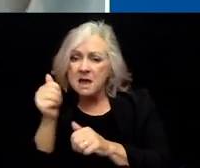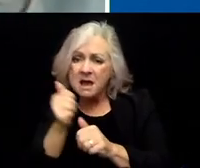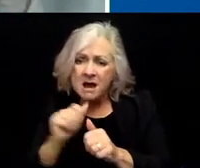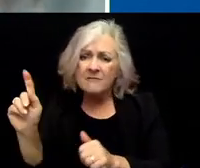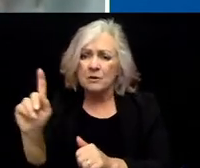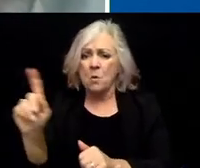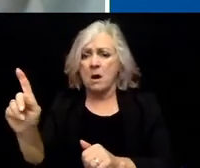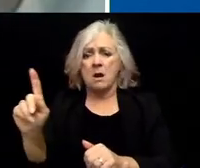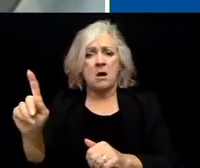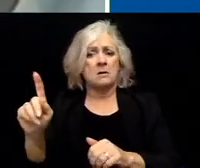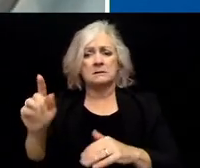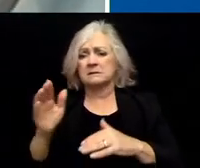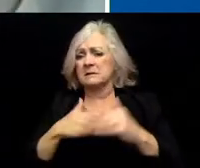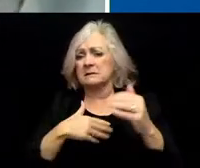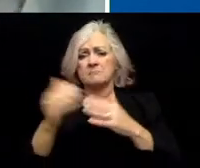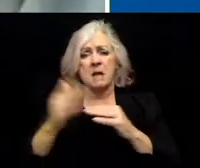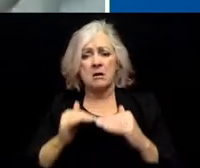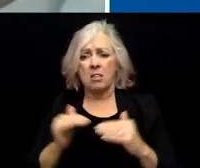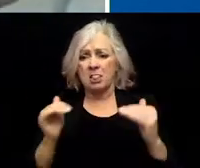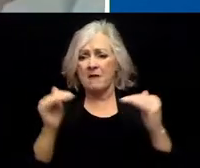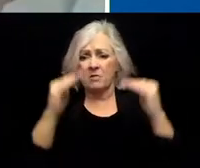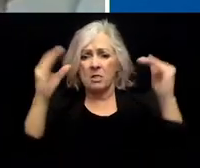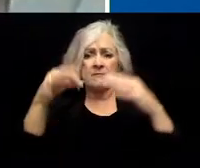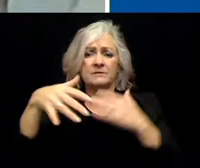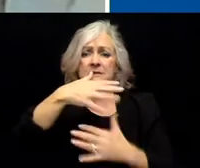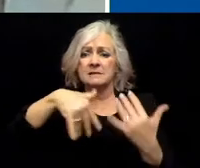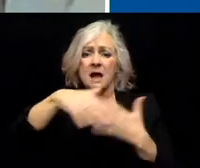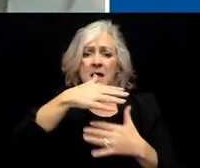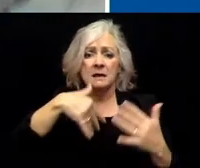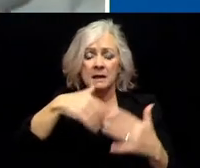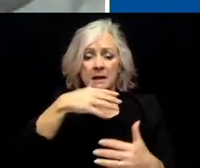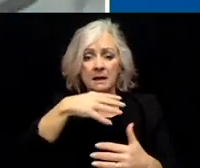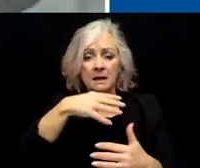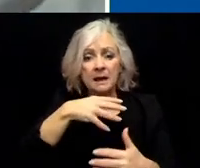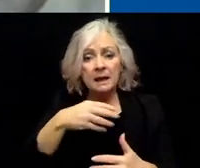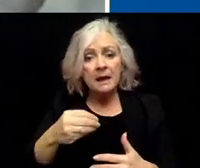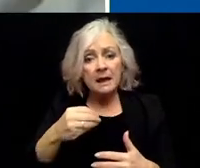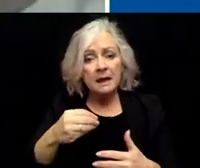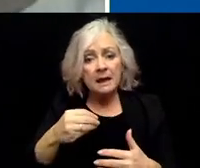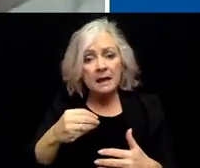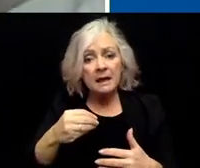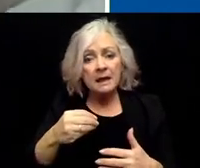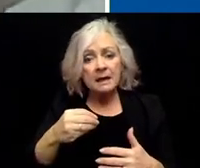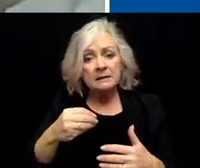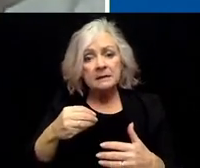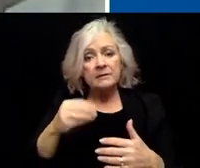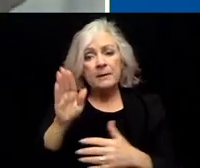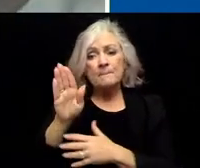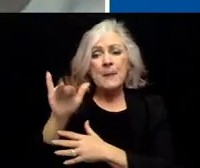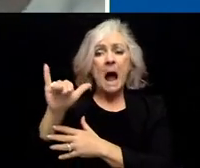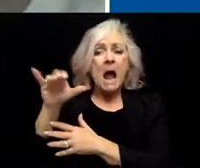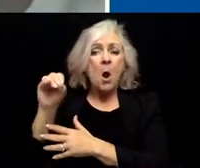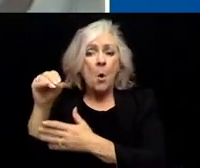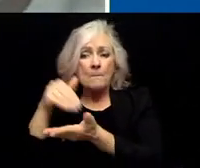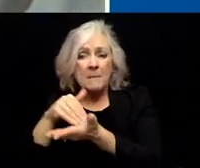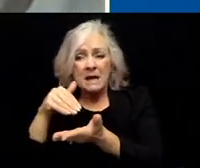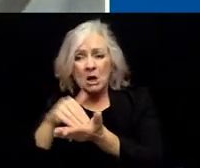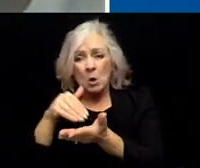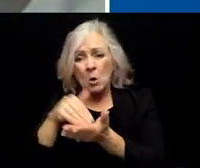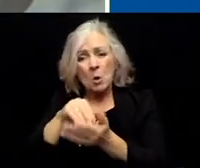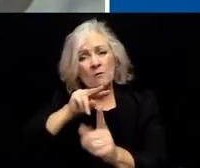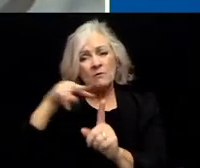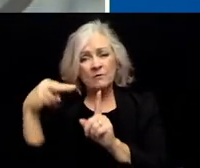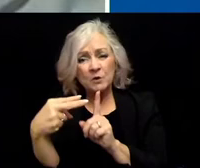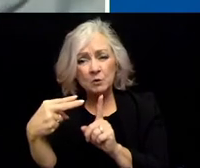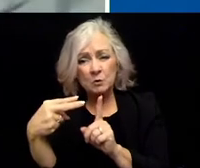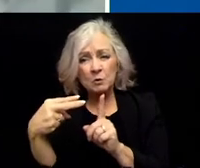sector of society. And then twinned with that, the biomedical framing of disabilities, of people with some kind of